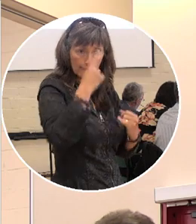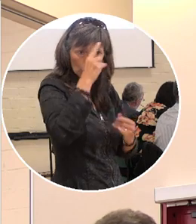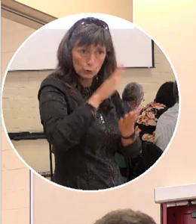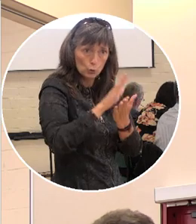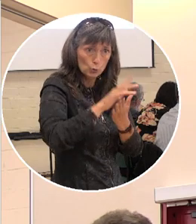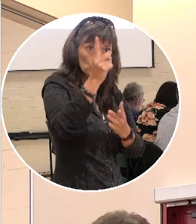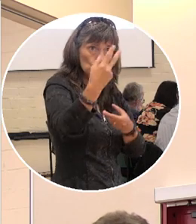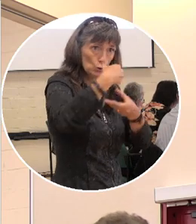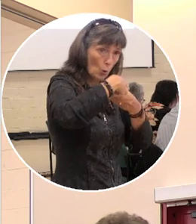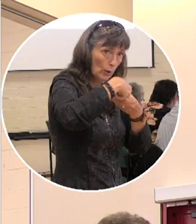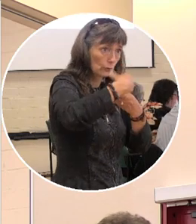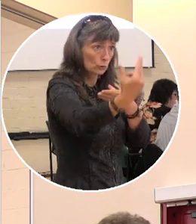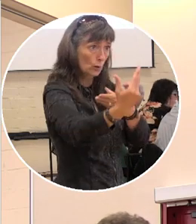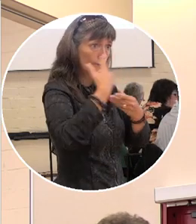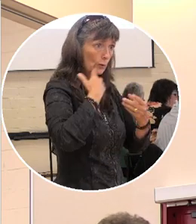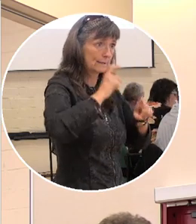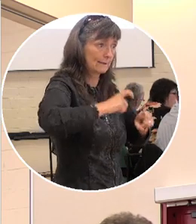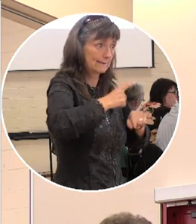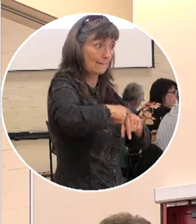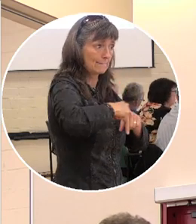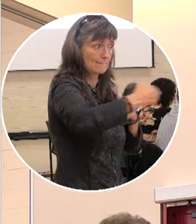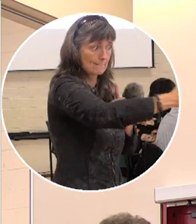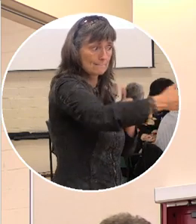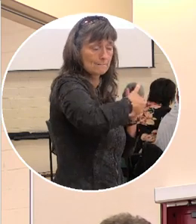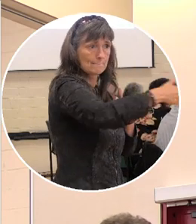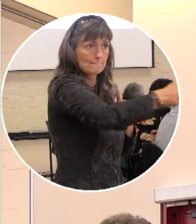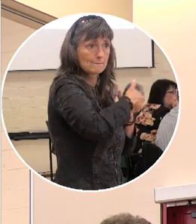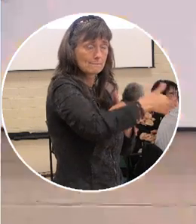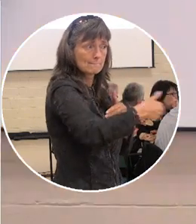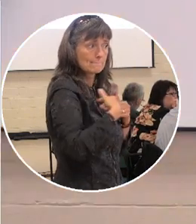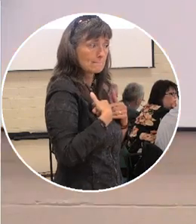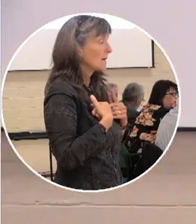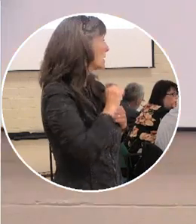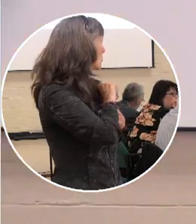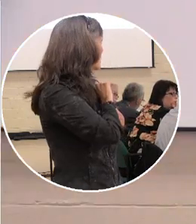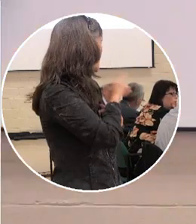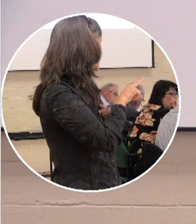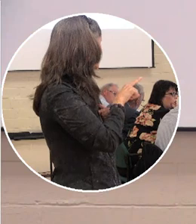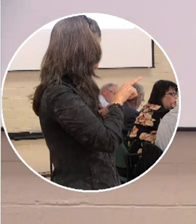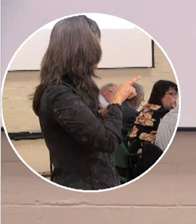to opt into the program? We're going to go to Ed to get the...